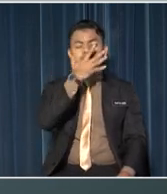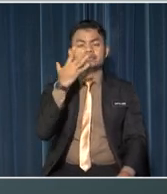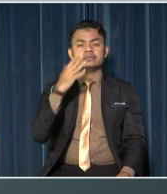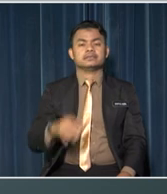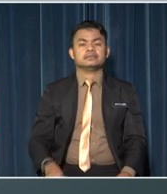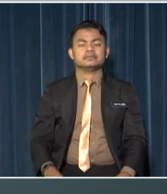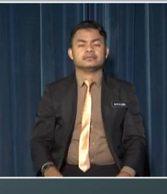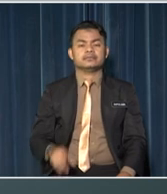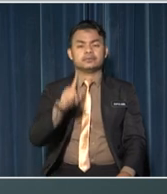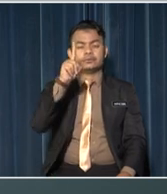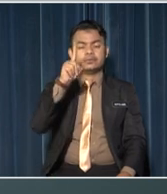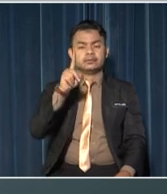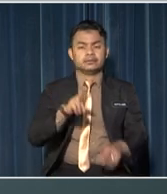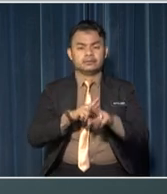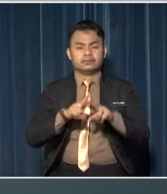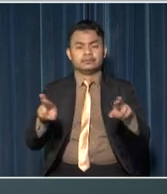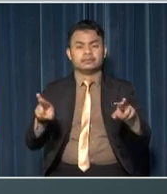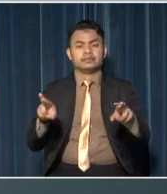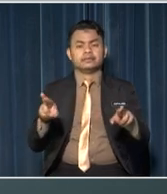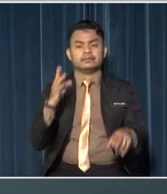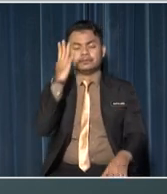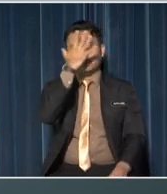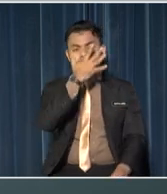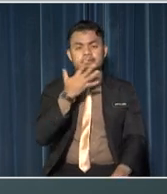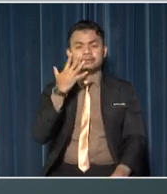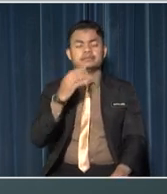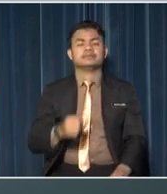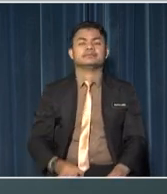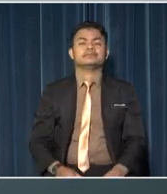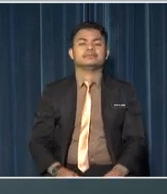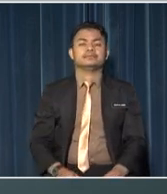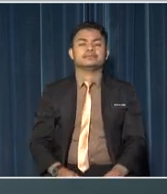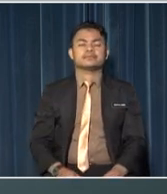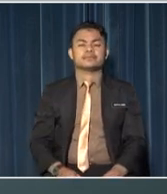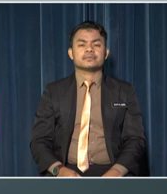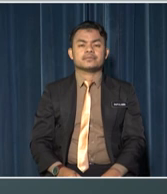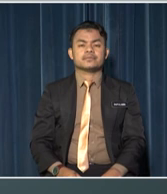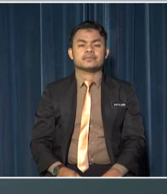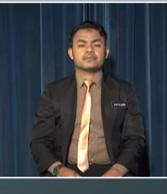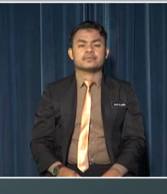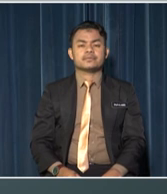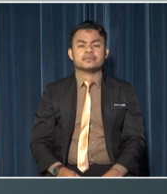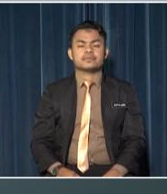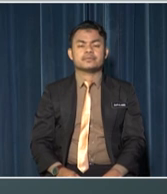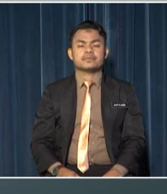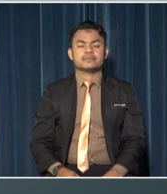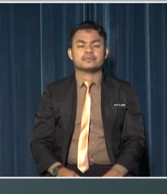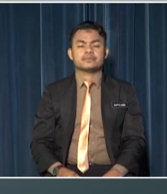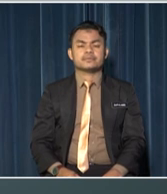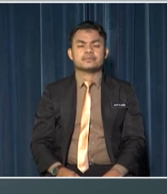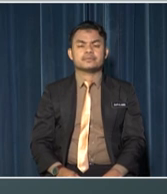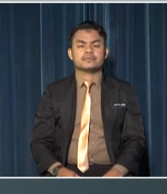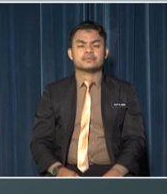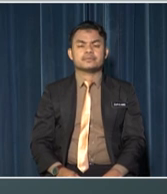1 flat face. This is